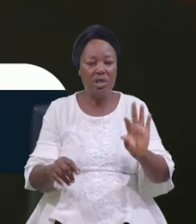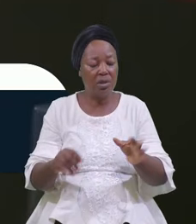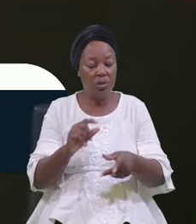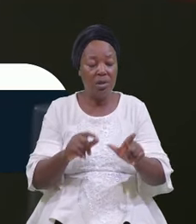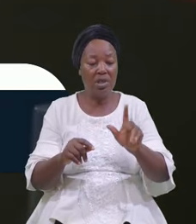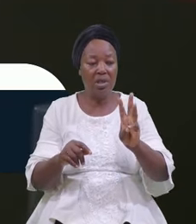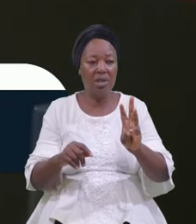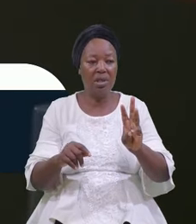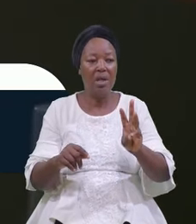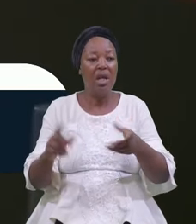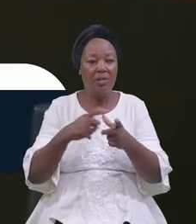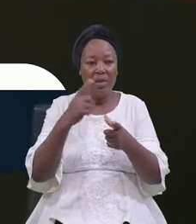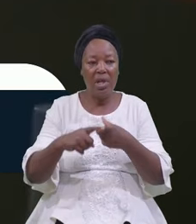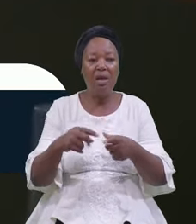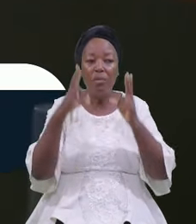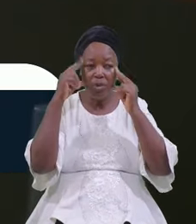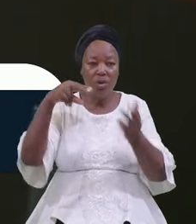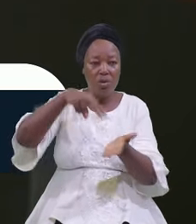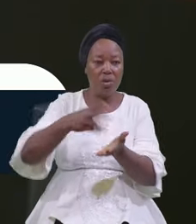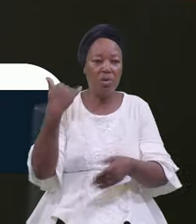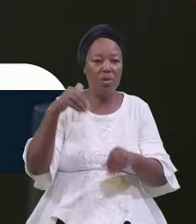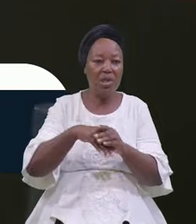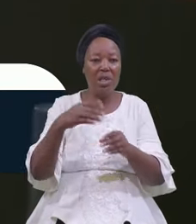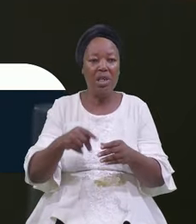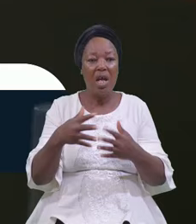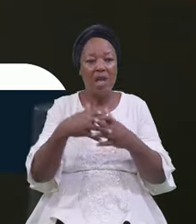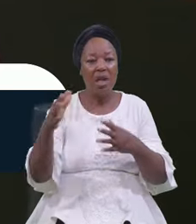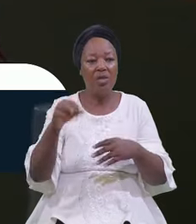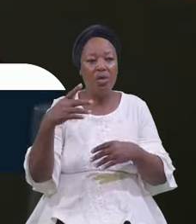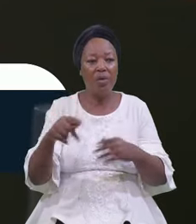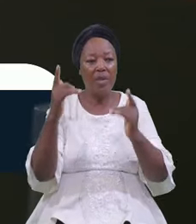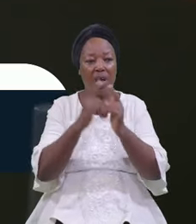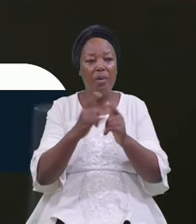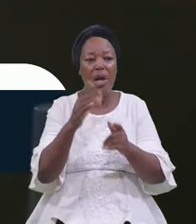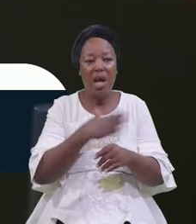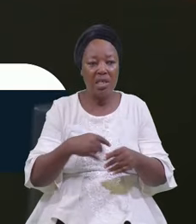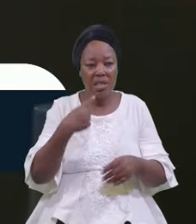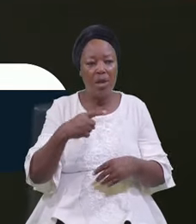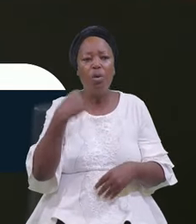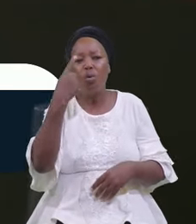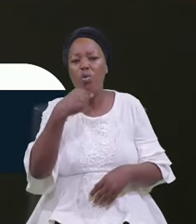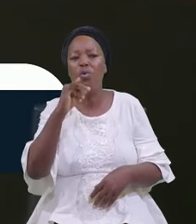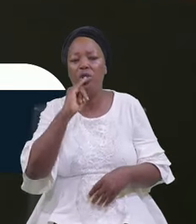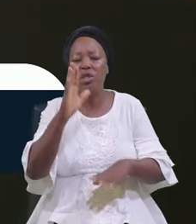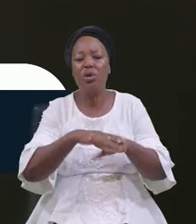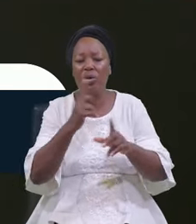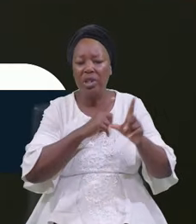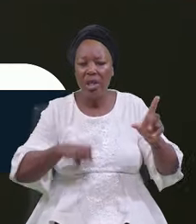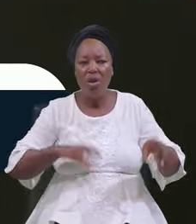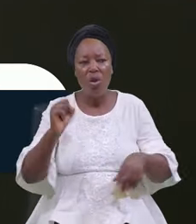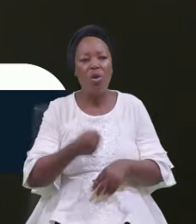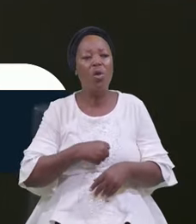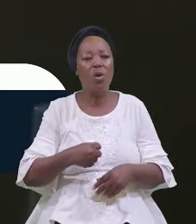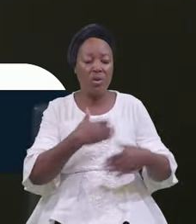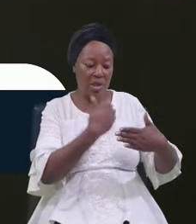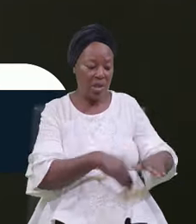In verse 26, then Moses stood in the gate of the camp and said, who is on the Lord's side? Let